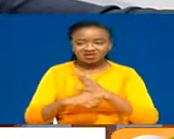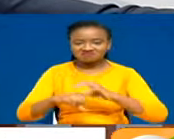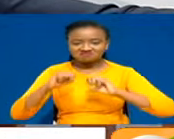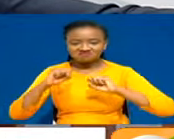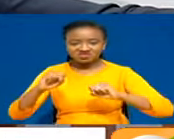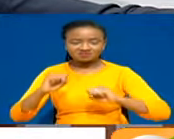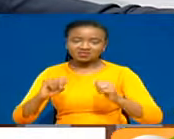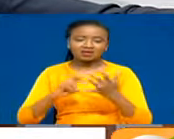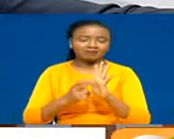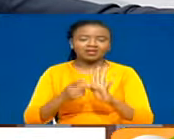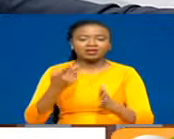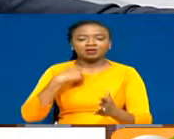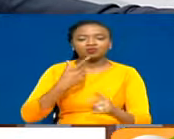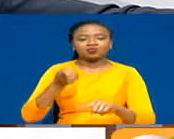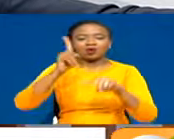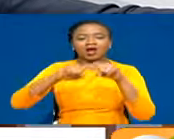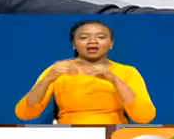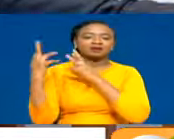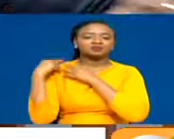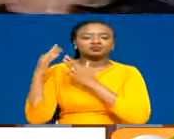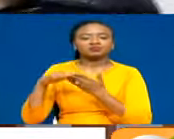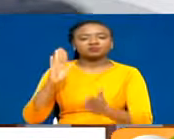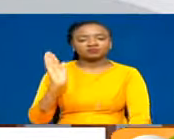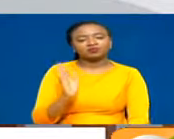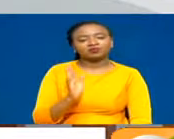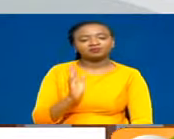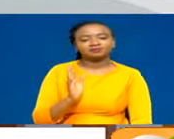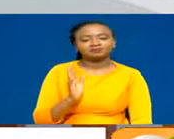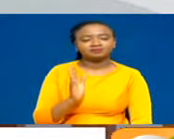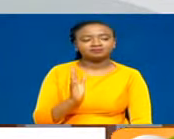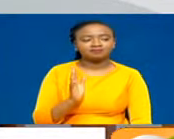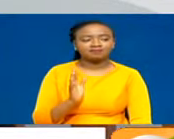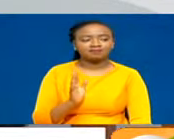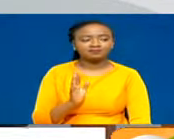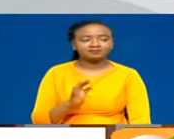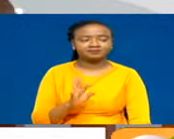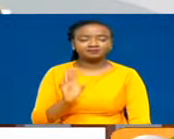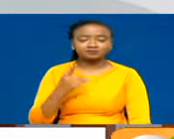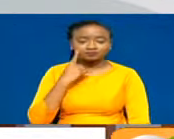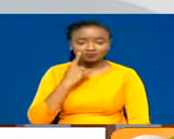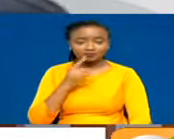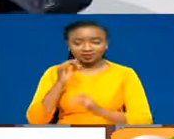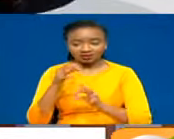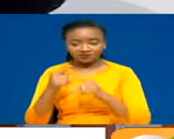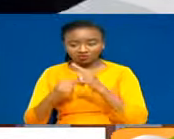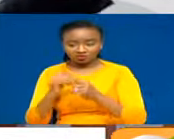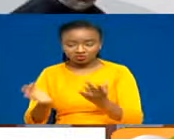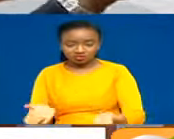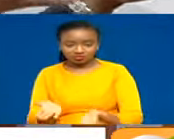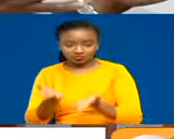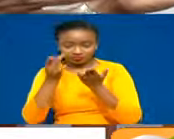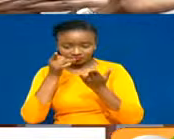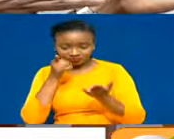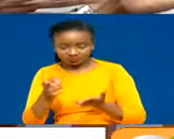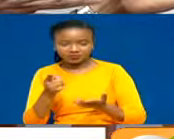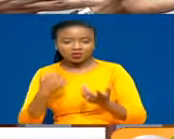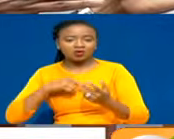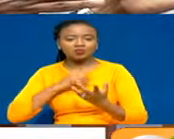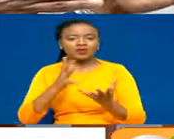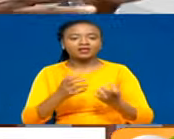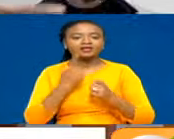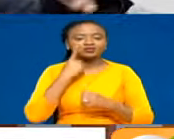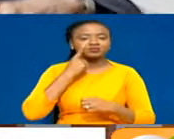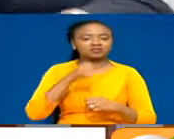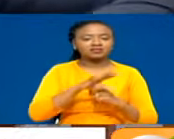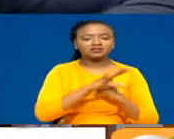describe it to people over there. Yeah, as we get better at this, we have to see the continent